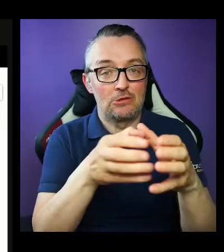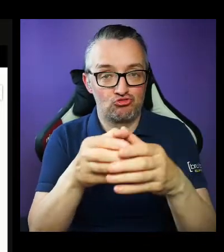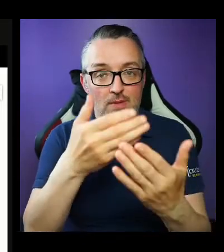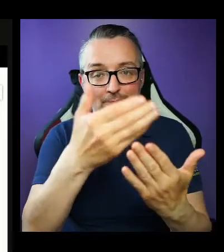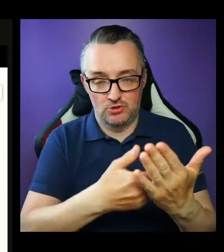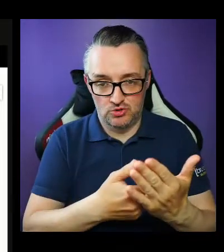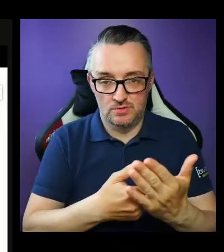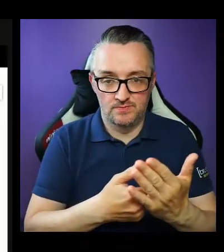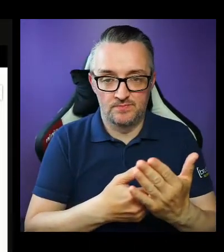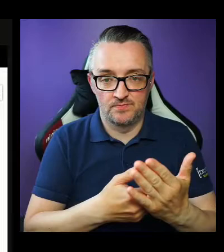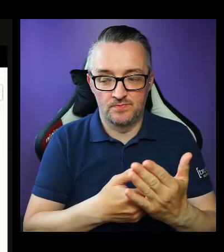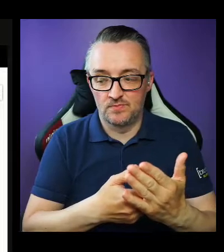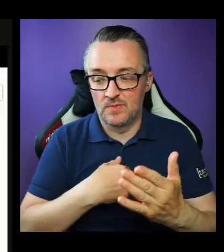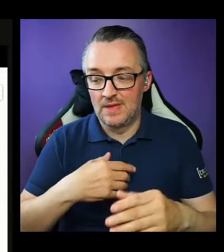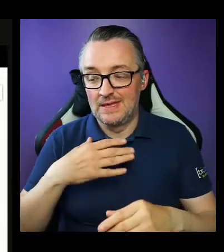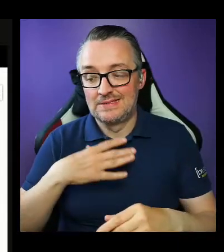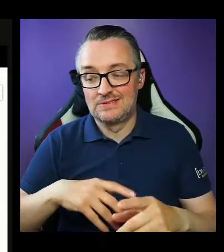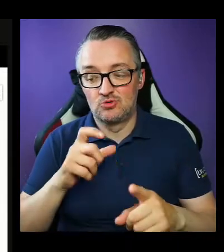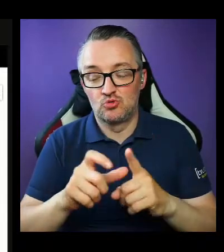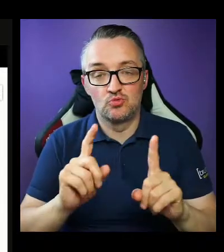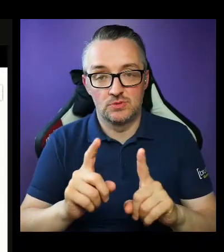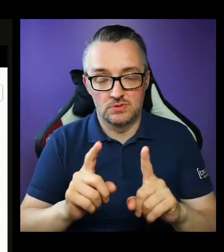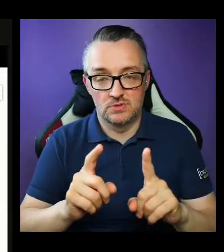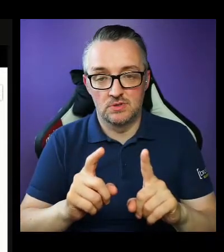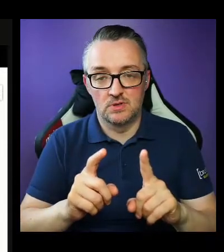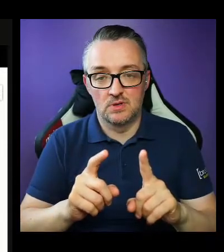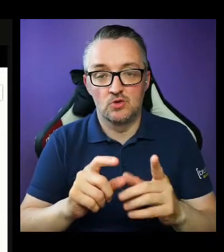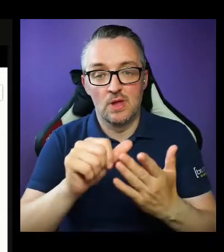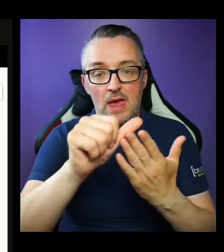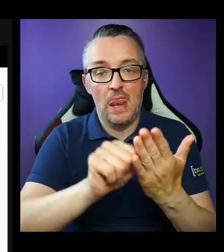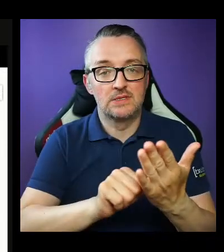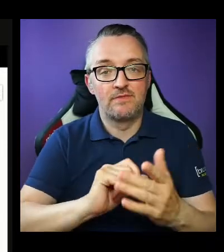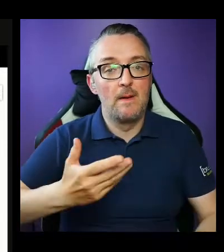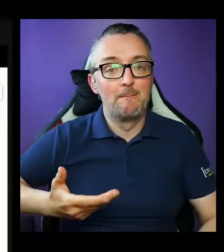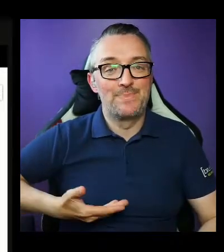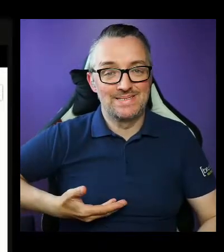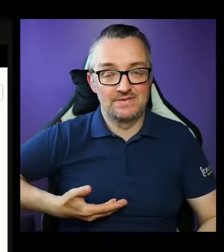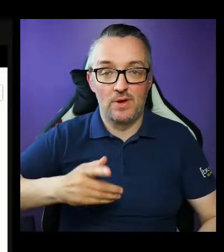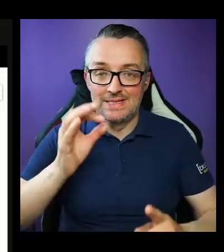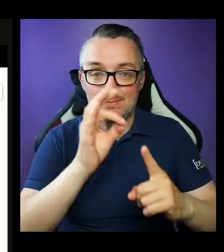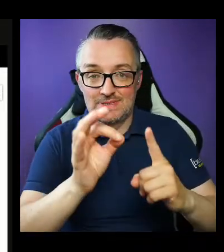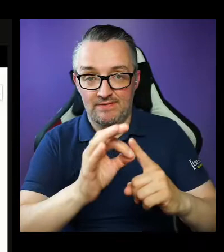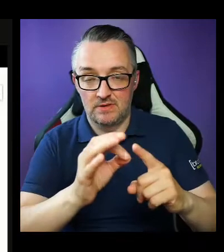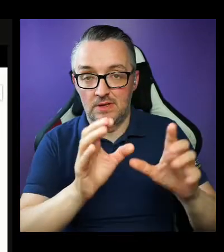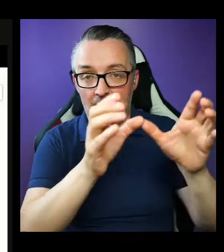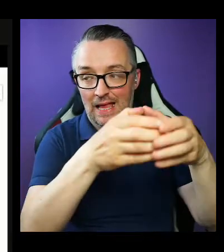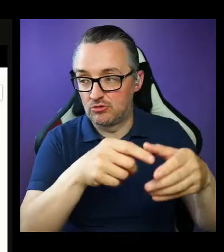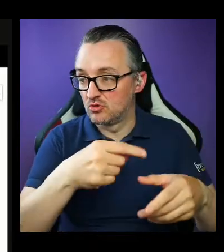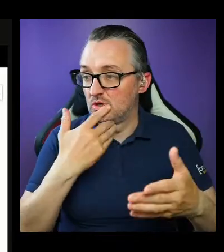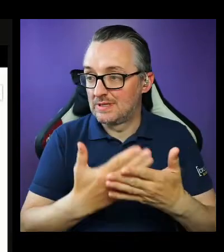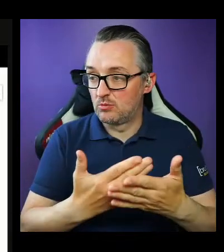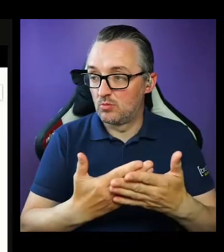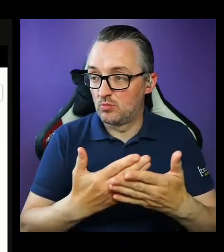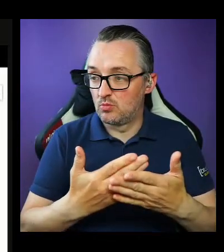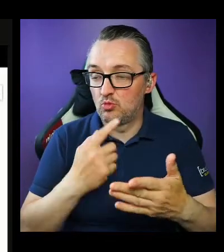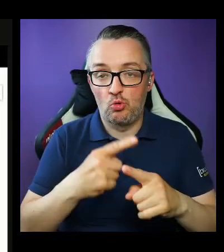what we need to do is to get the list of businesses for a specific category. In this case, we